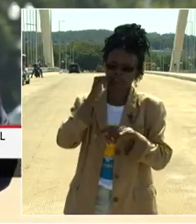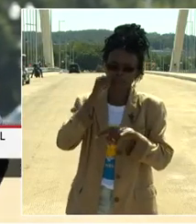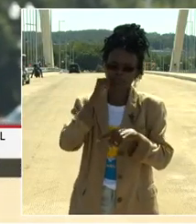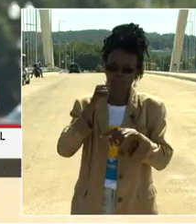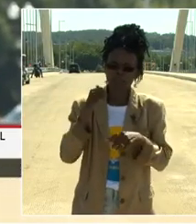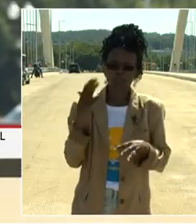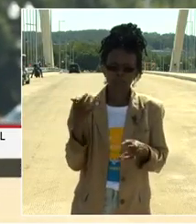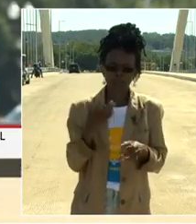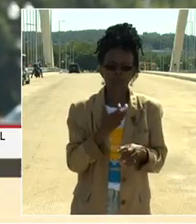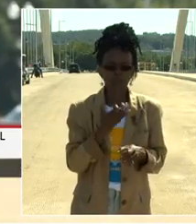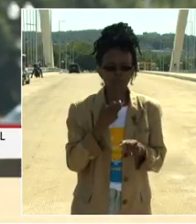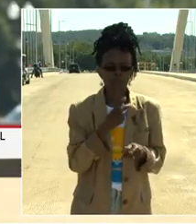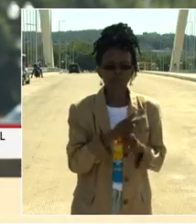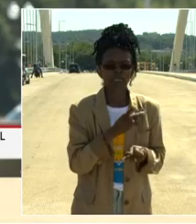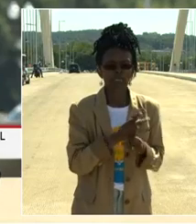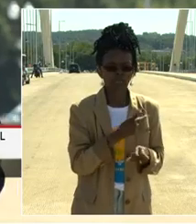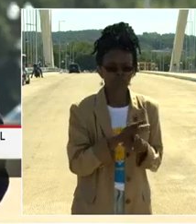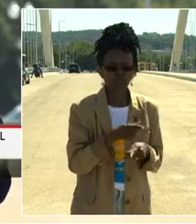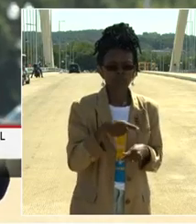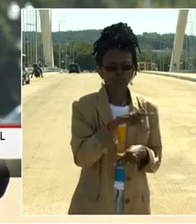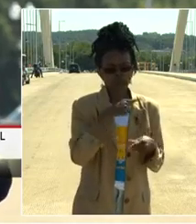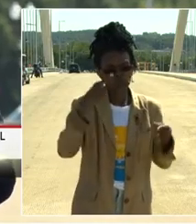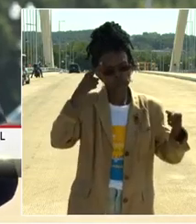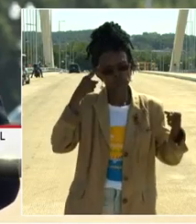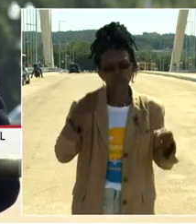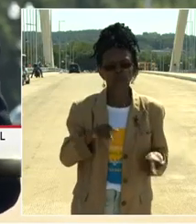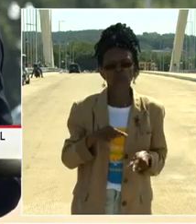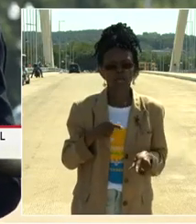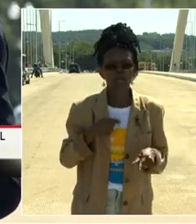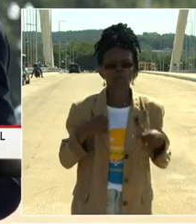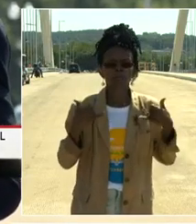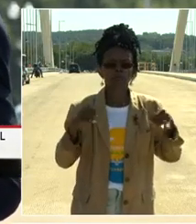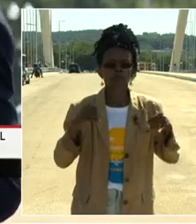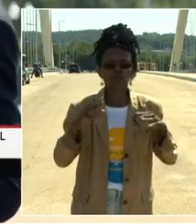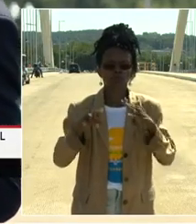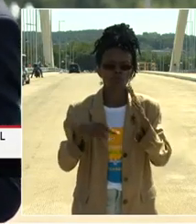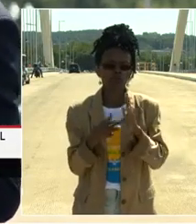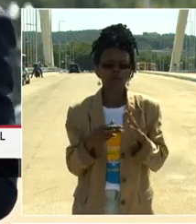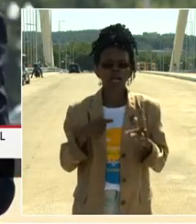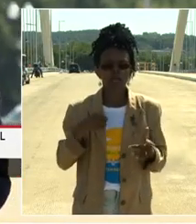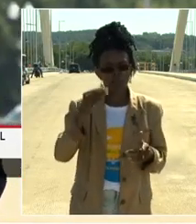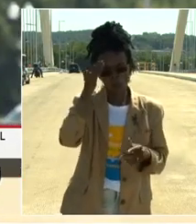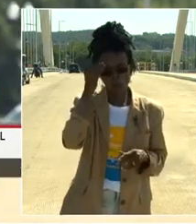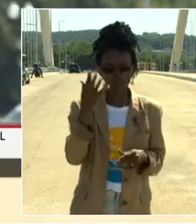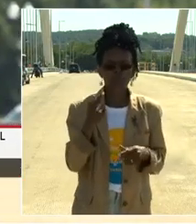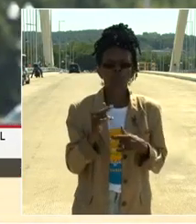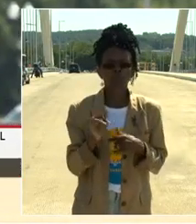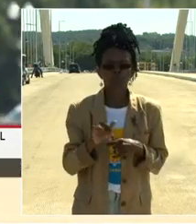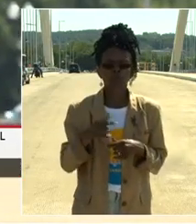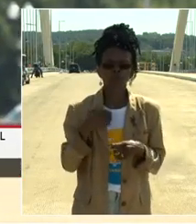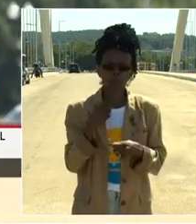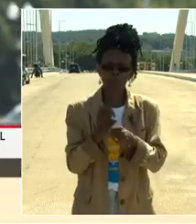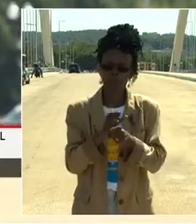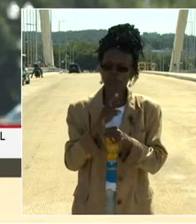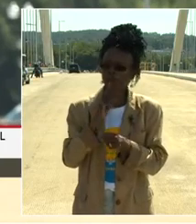all of you to say, yes, Hoyer played a role, and he was thinking of all of you over there, making sure you came safely and quickly to the